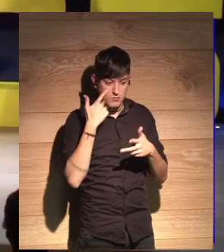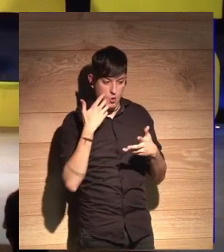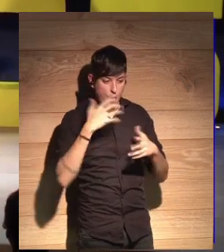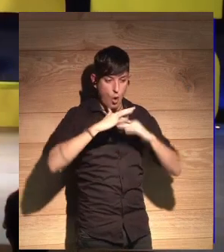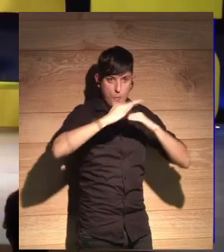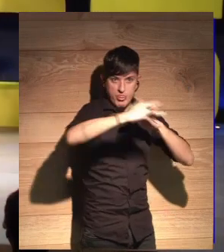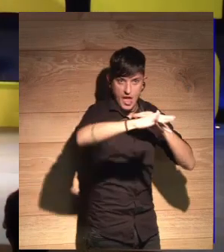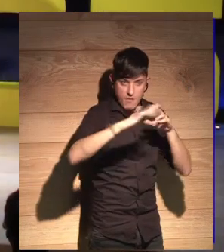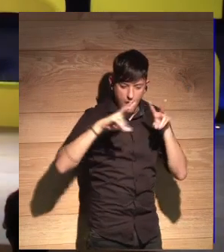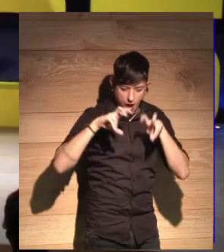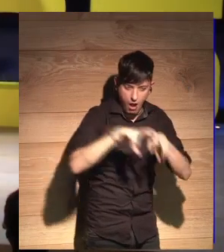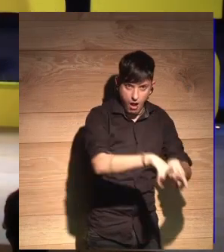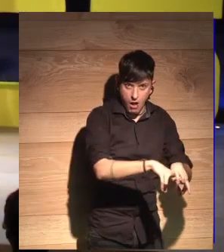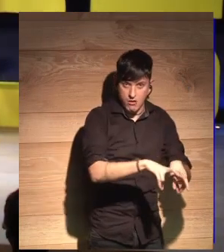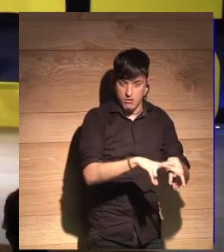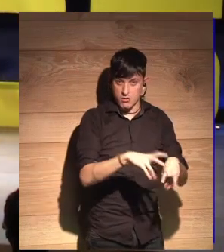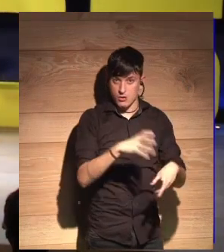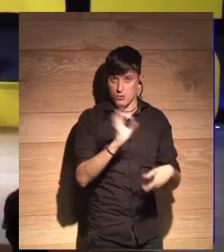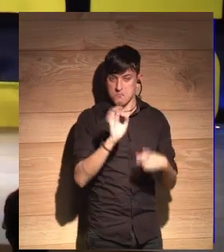a car and drive on a highway.